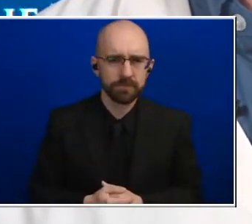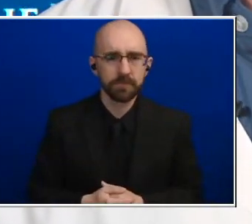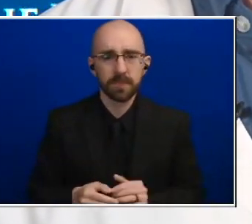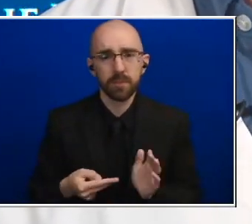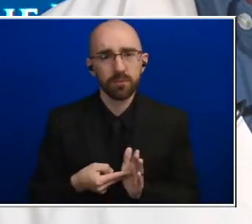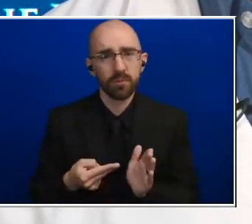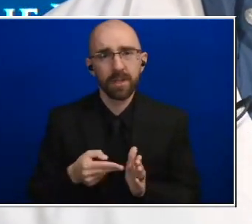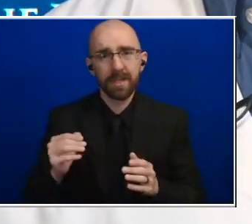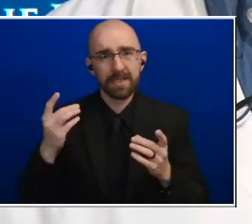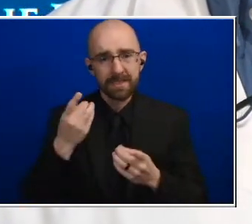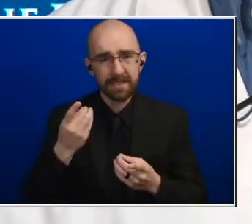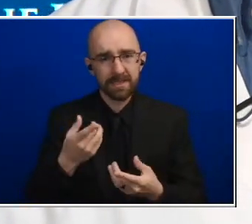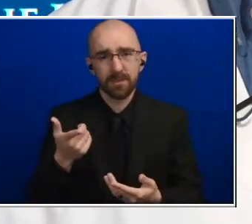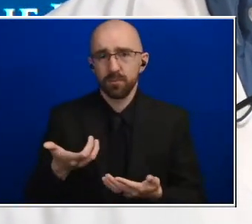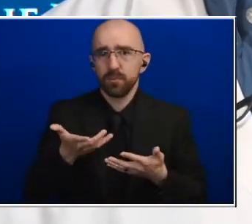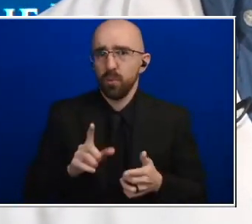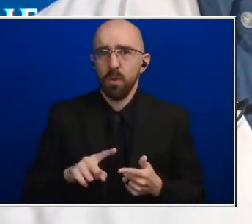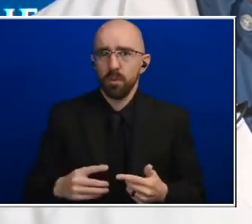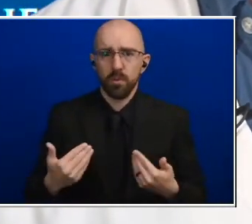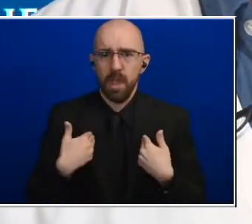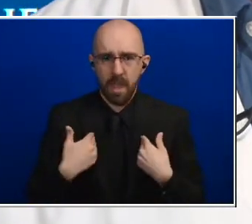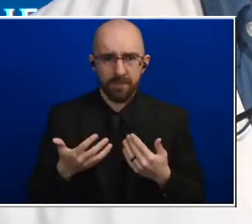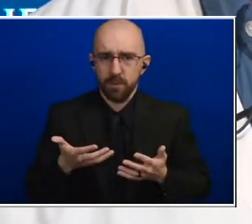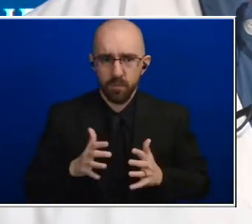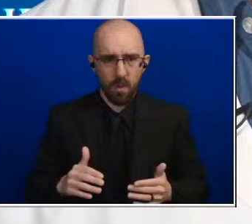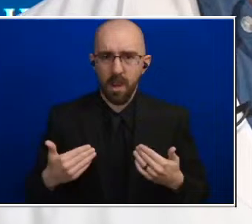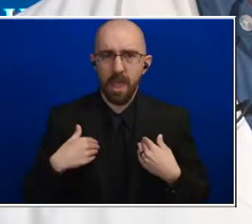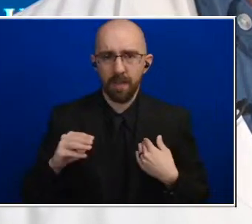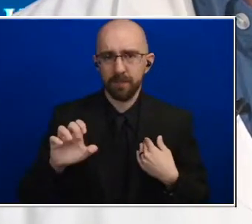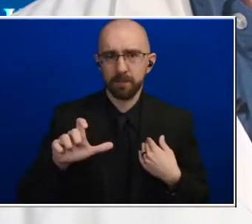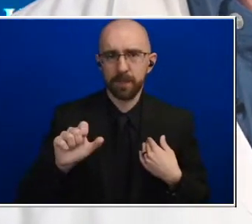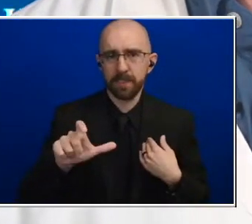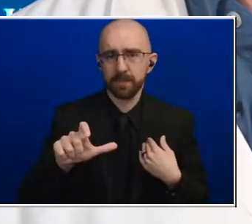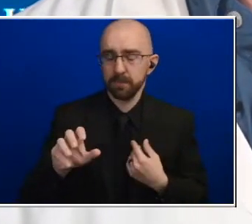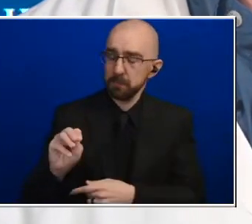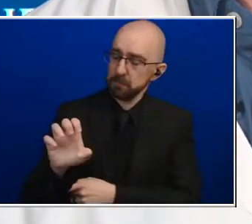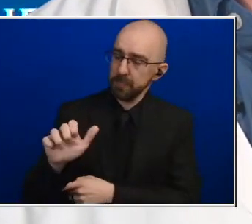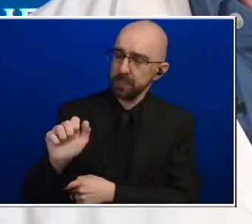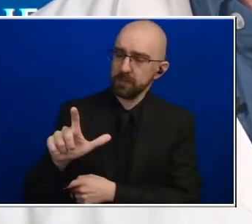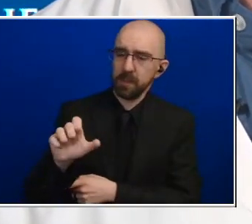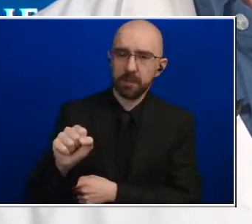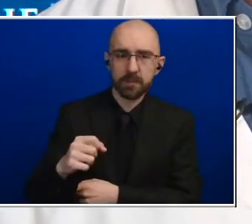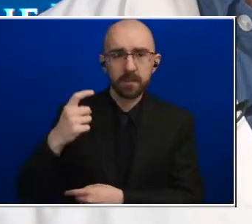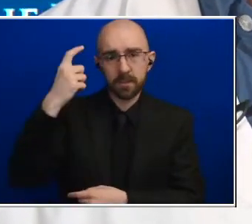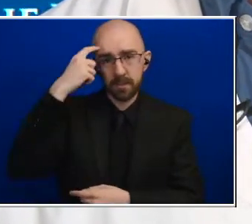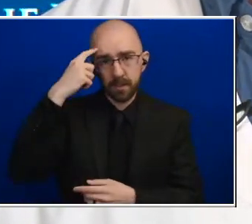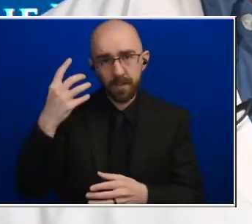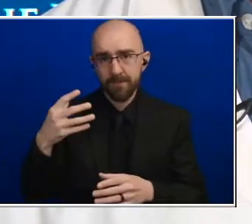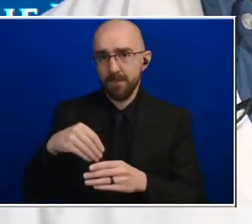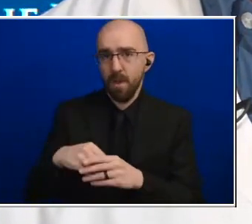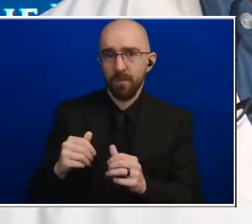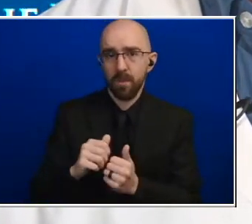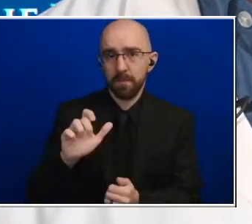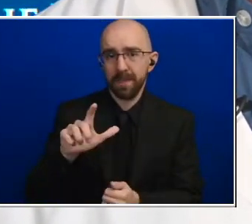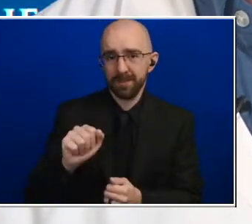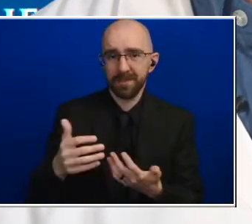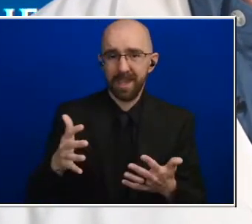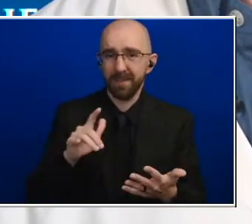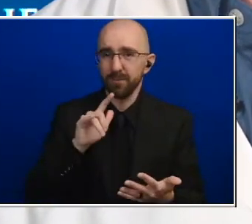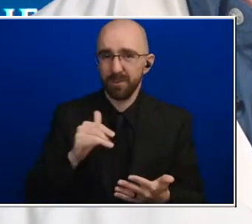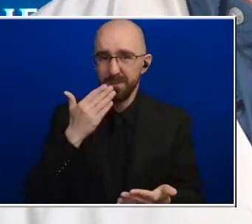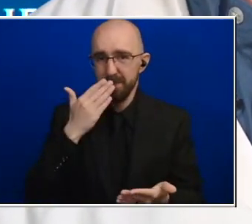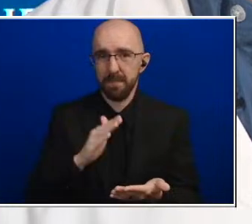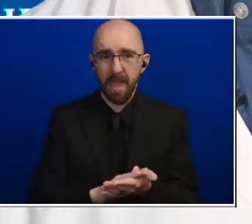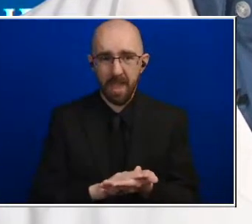don't want to have. You don't want to have measles. And if you get neurologic involvement in the measles, it's kind of a really bad prognosis and no